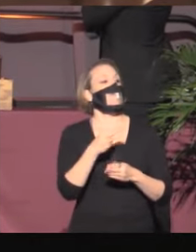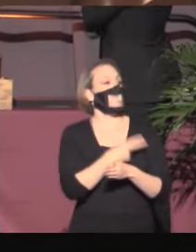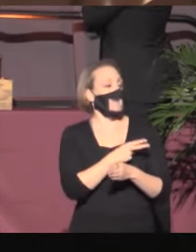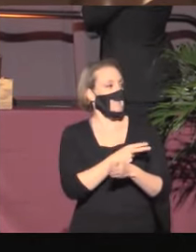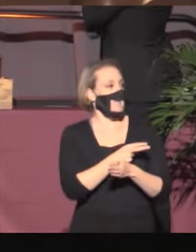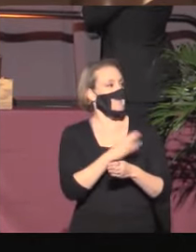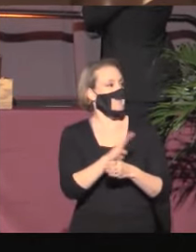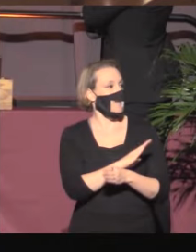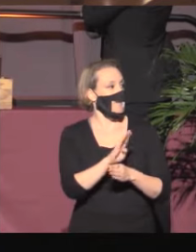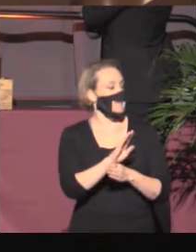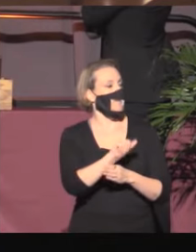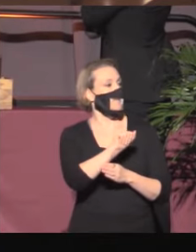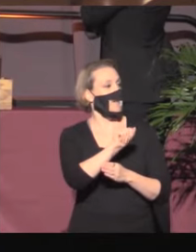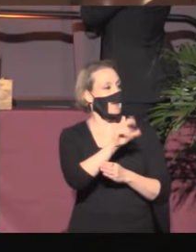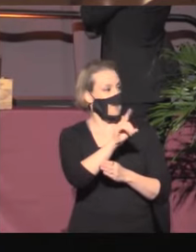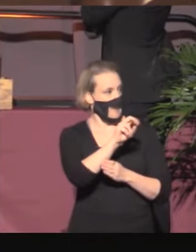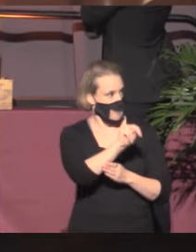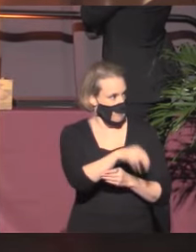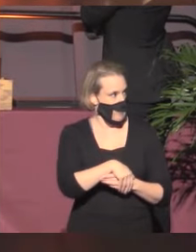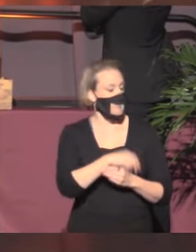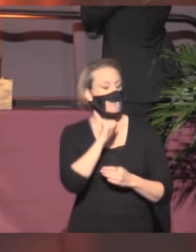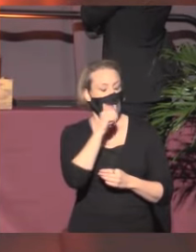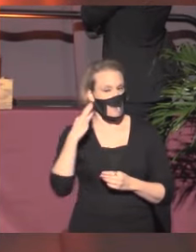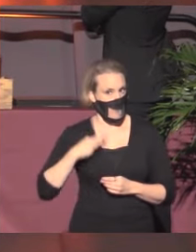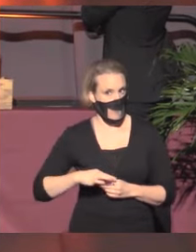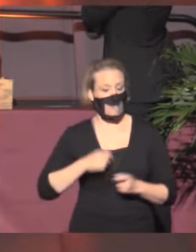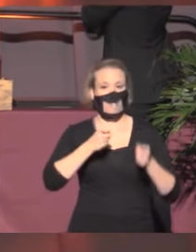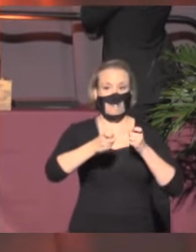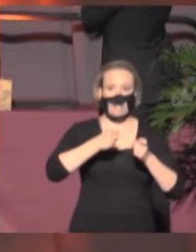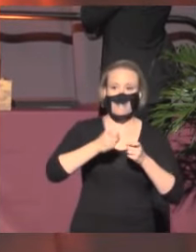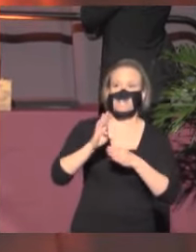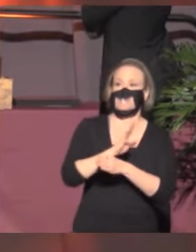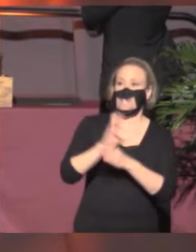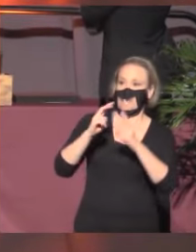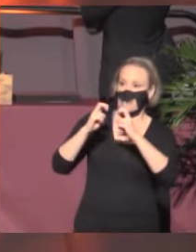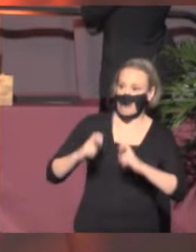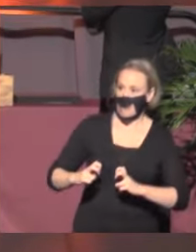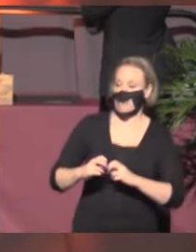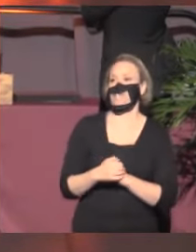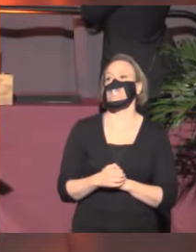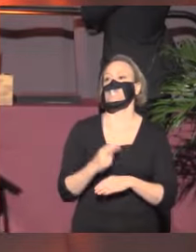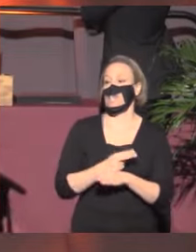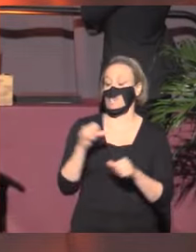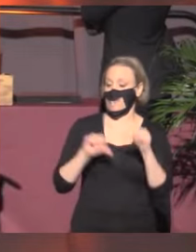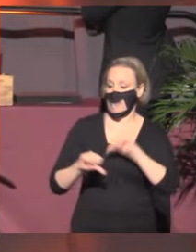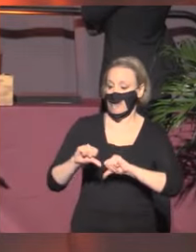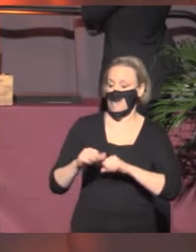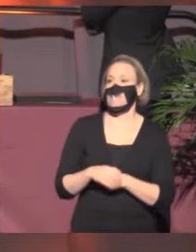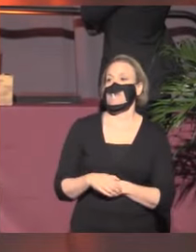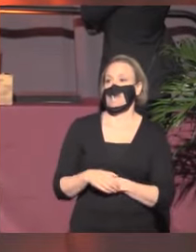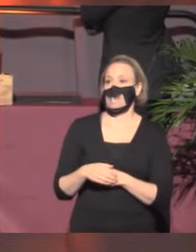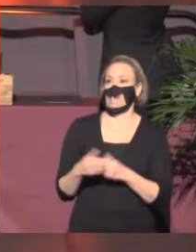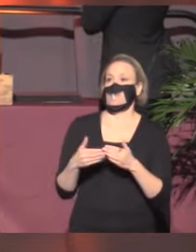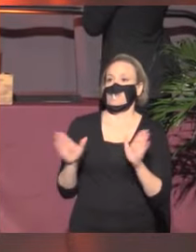of Nonprofit Management, Master of Science and Business Analytics, and Master of Public Administration please rise?